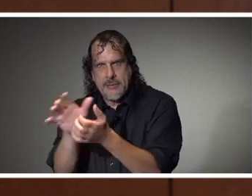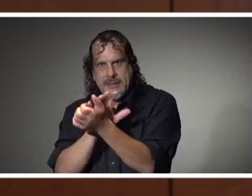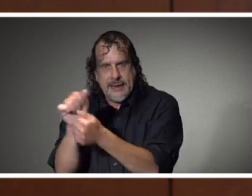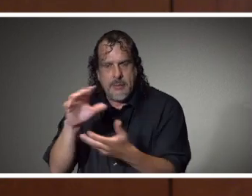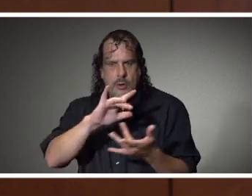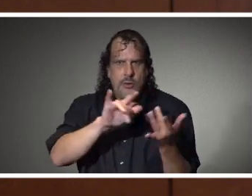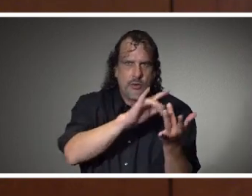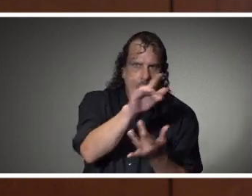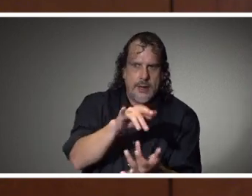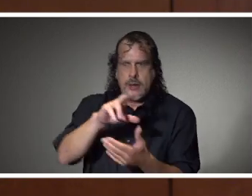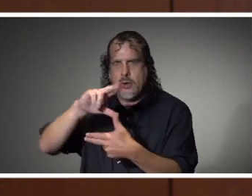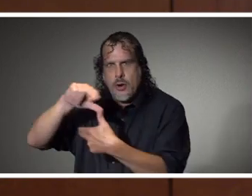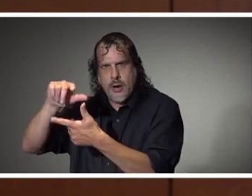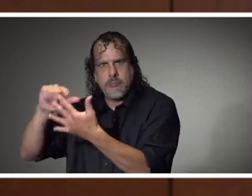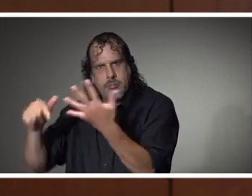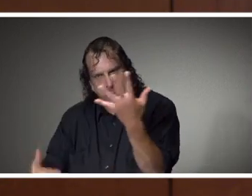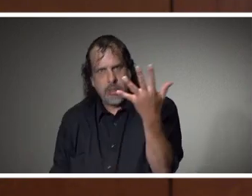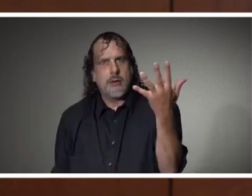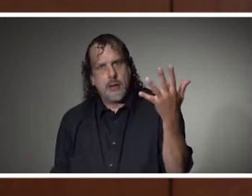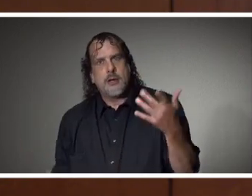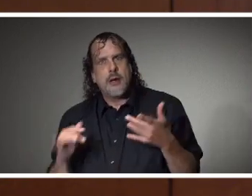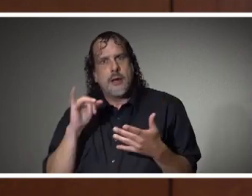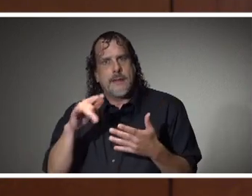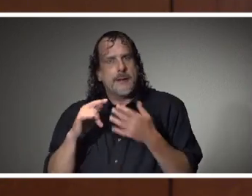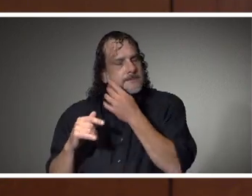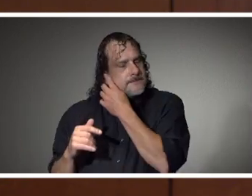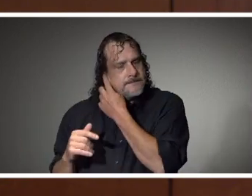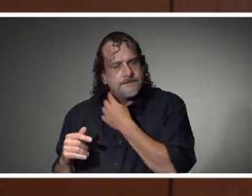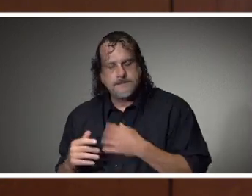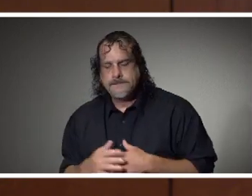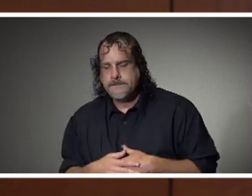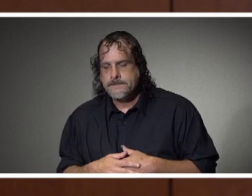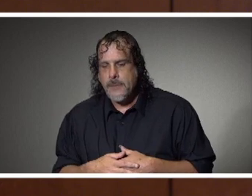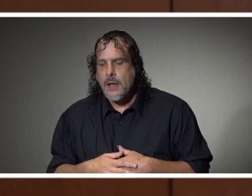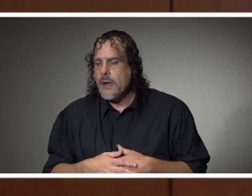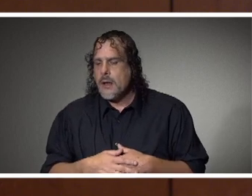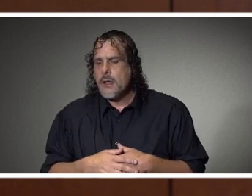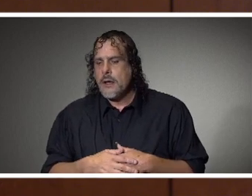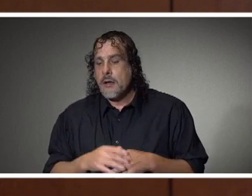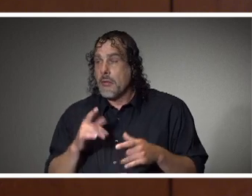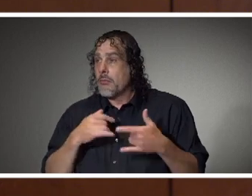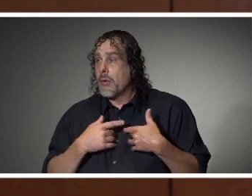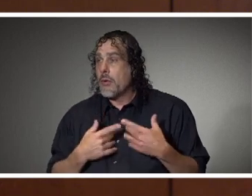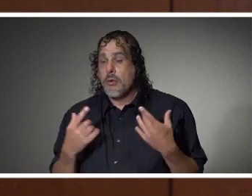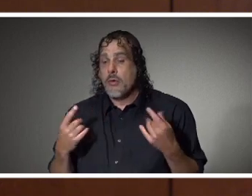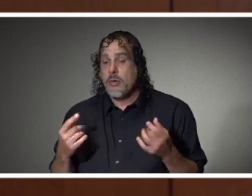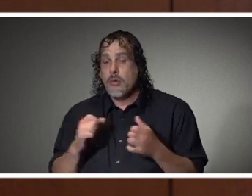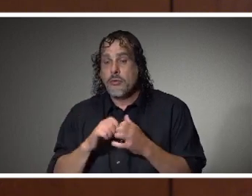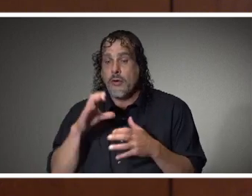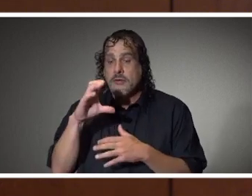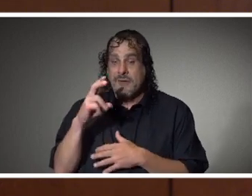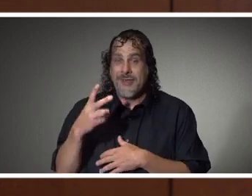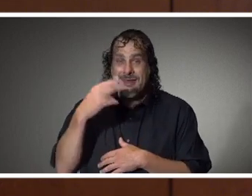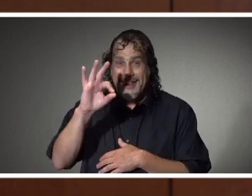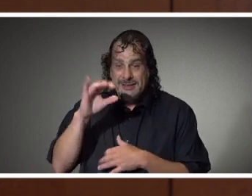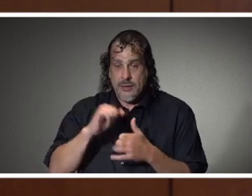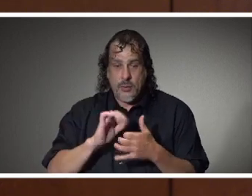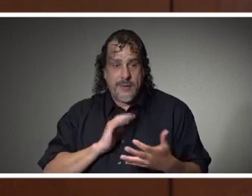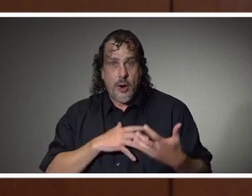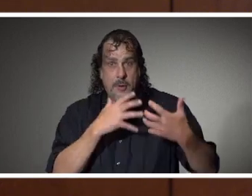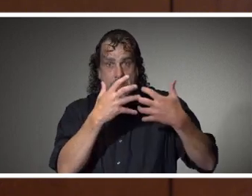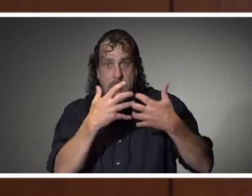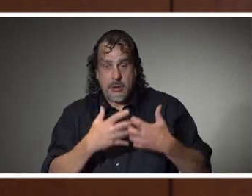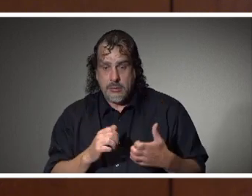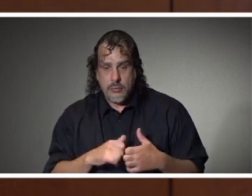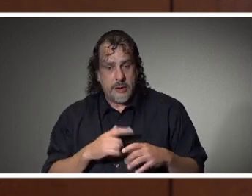the state. I'll go more on that toward the end of my brief. But looking at what we're currently doing in the COVID environment, along with our partners, we couldn't